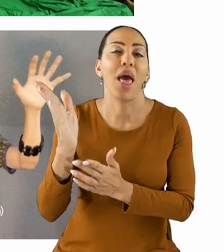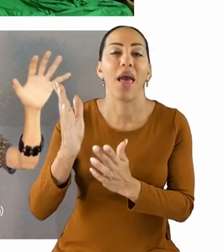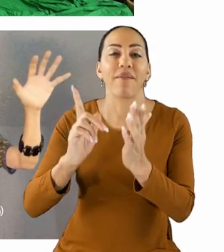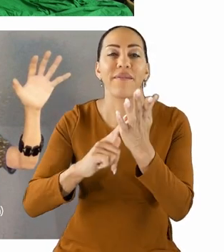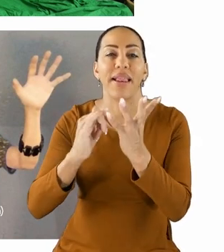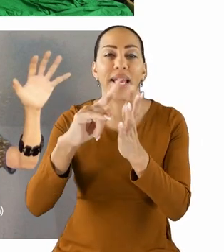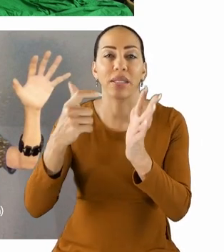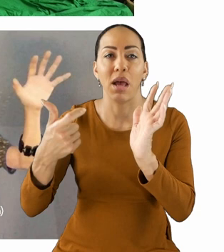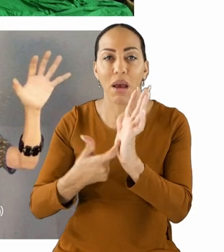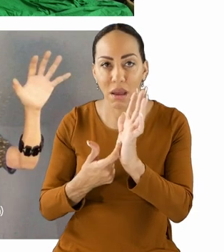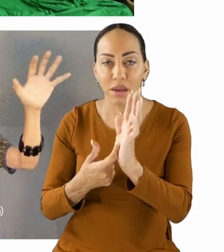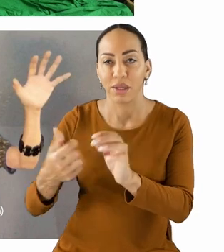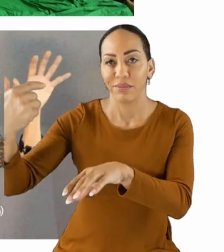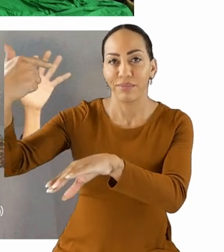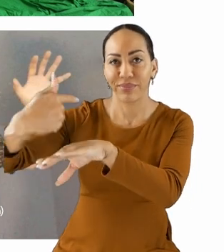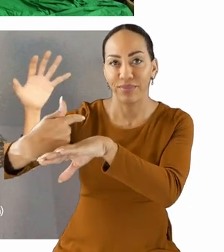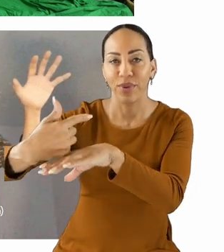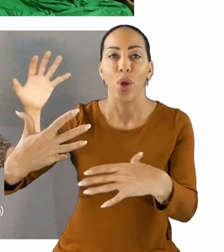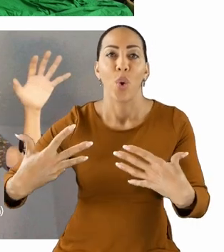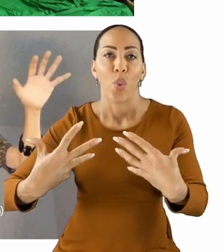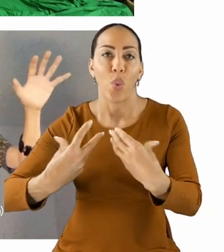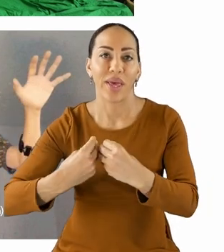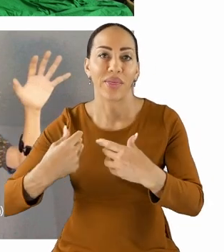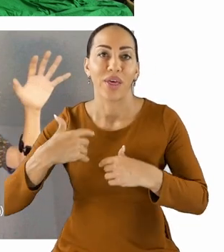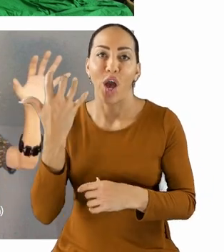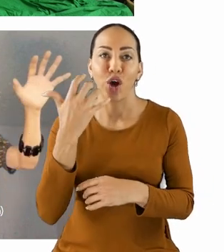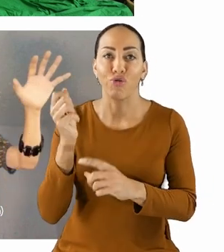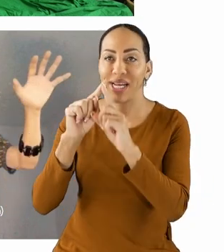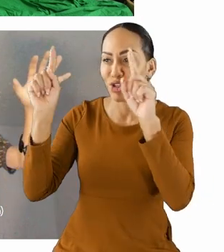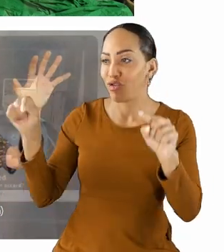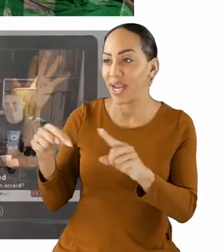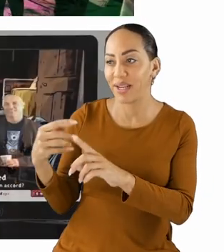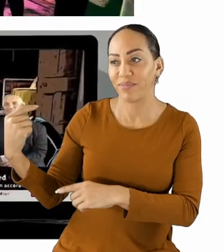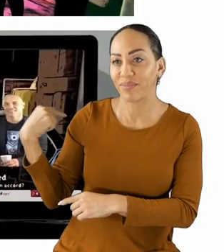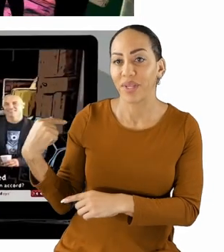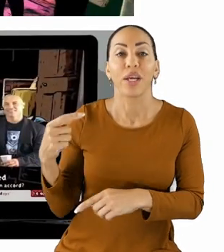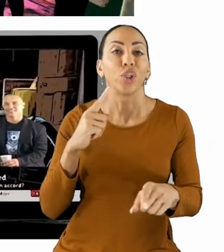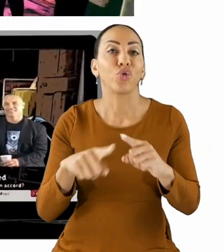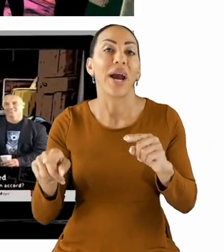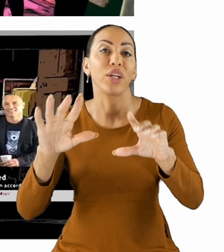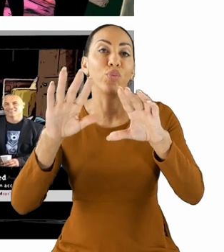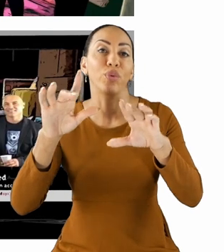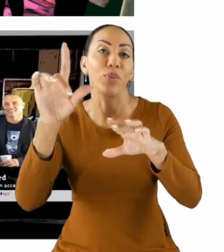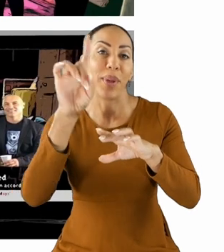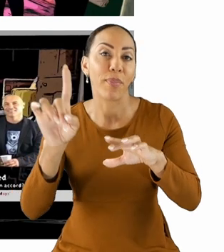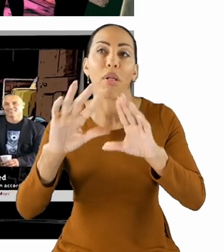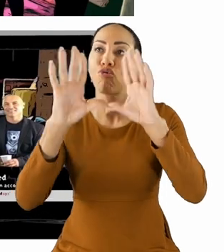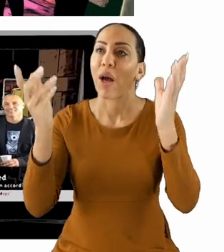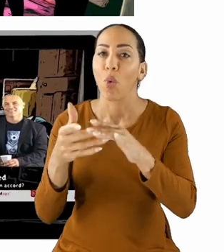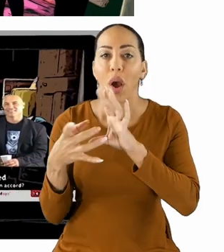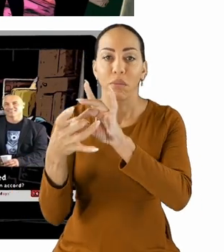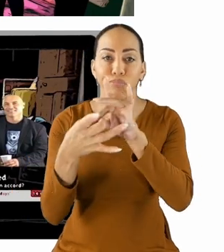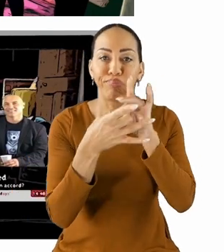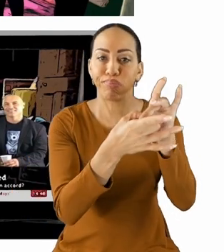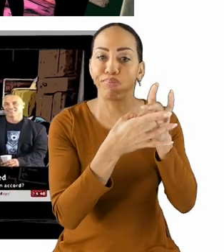from a green screen installation in my own home, interacting with participants around the world. In telematic quarantine, I